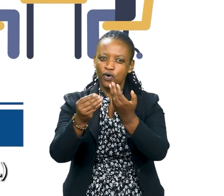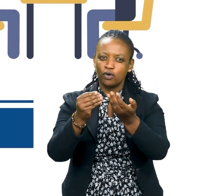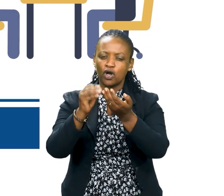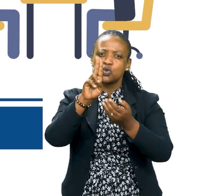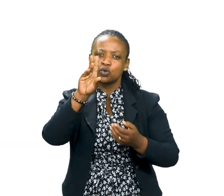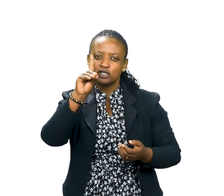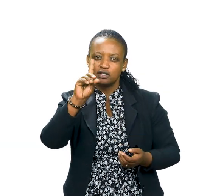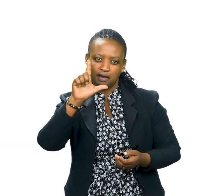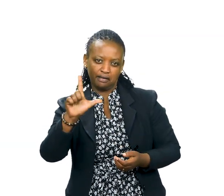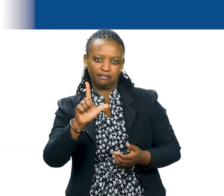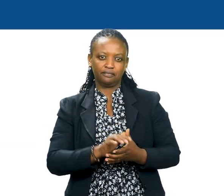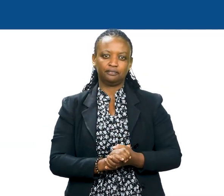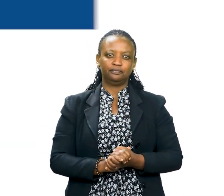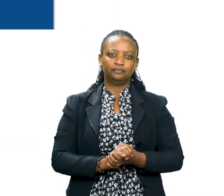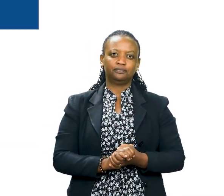UDL.